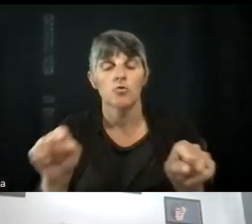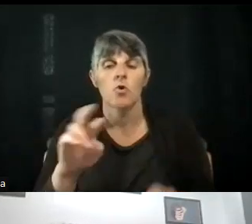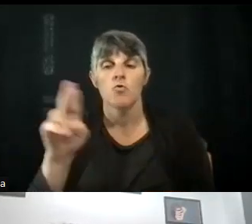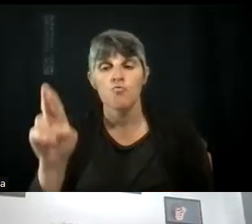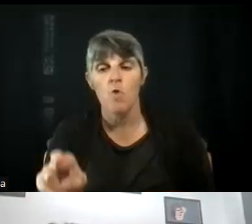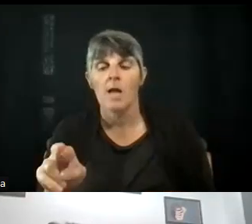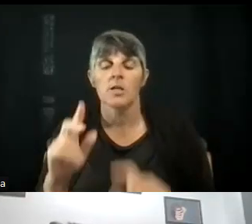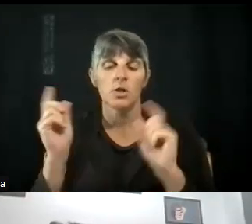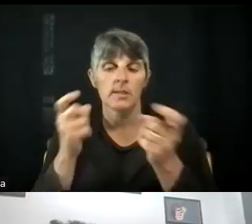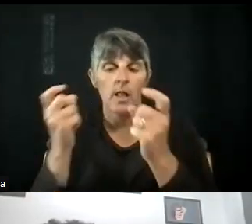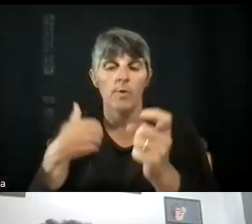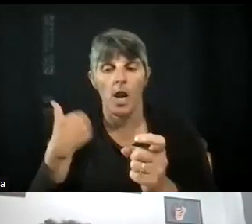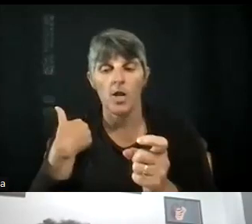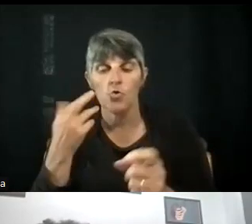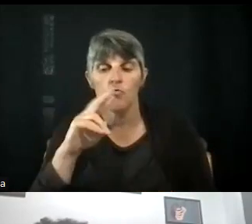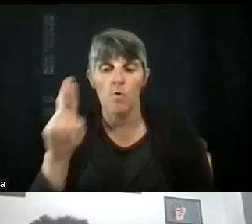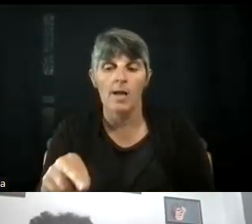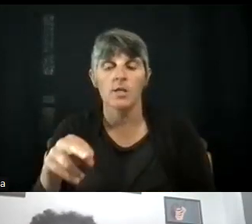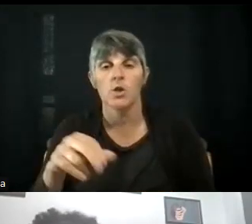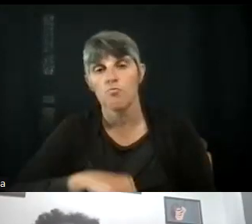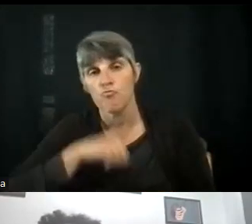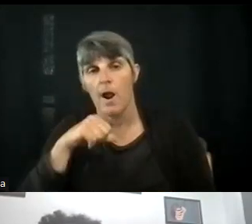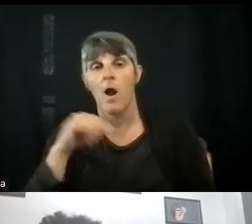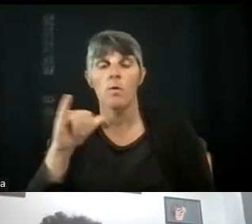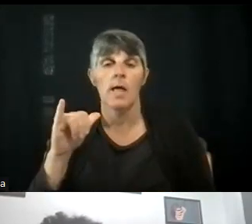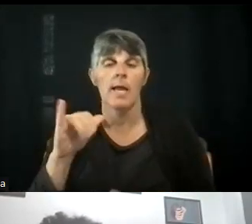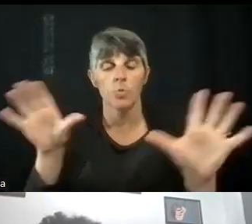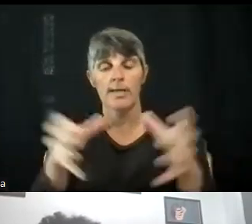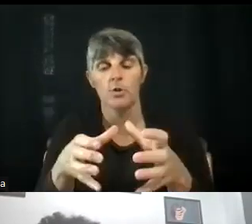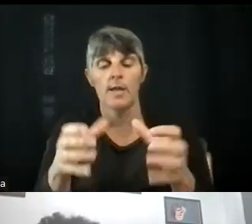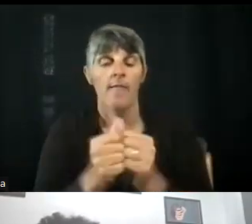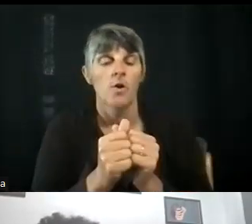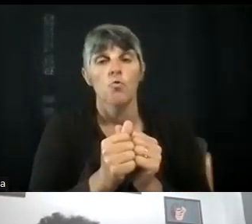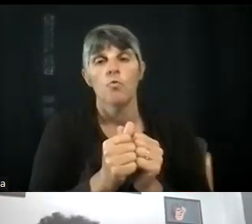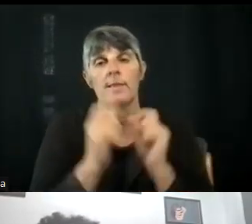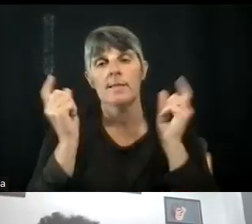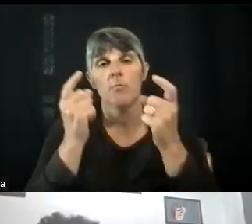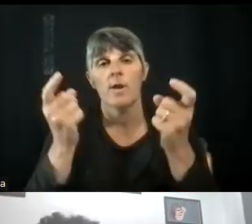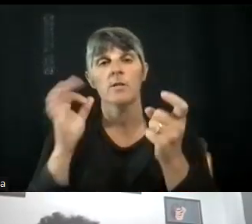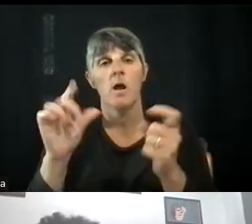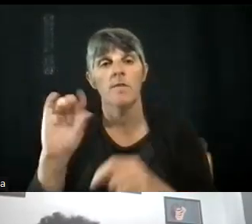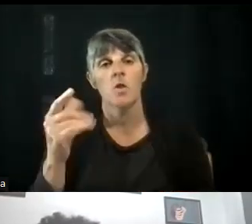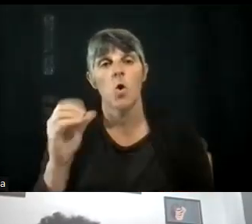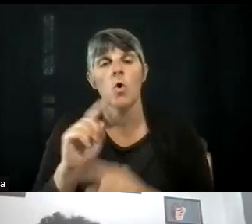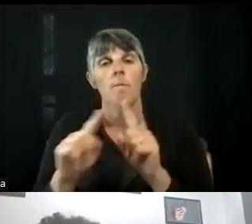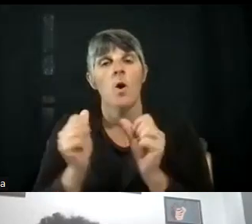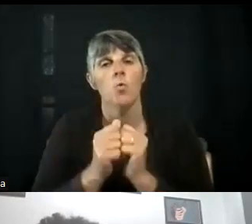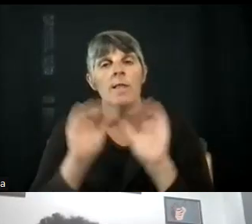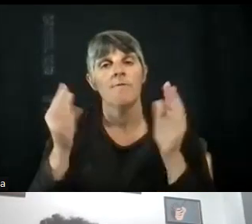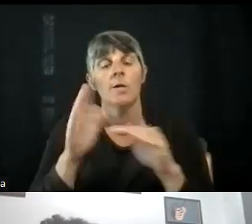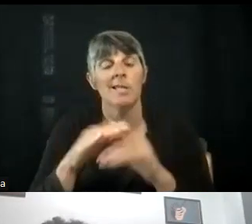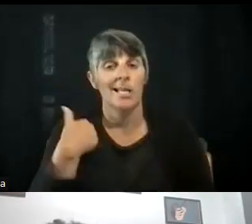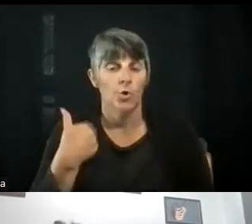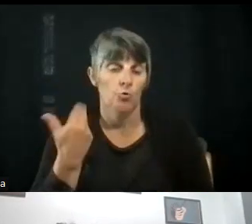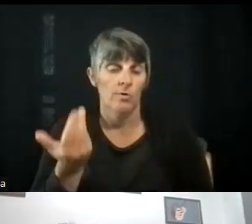Rochester celebrating our youth, Rochester Proud, like putting it together with the celebration of the logo, but with a focus on